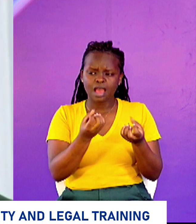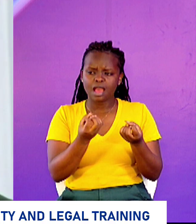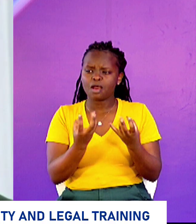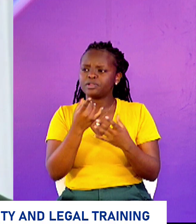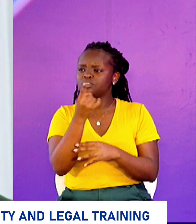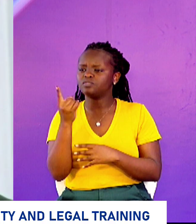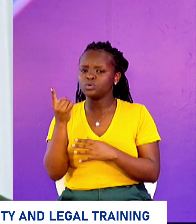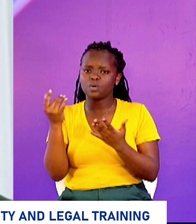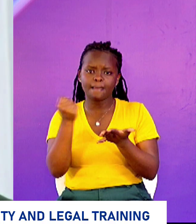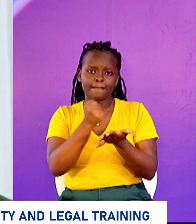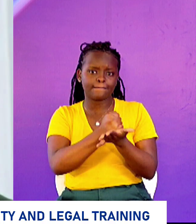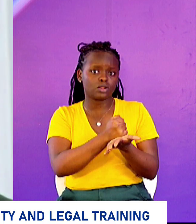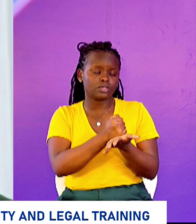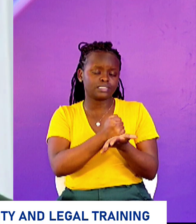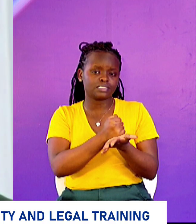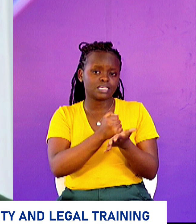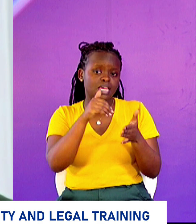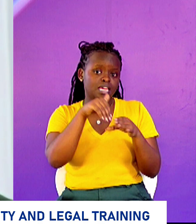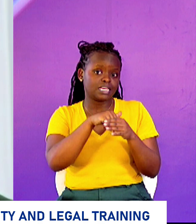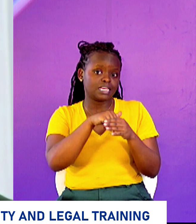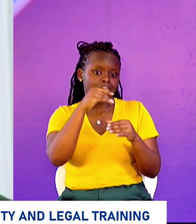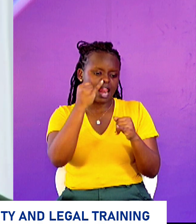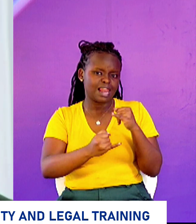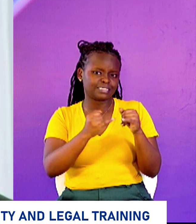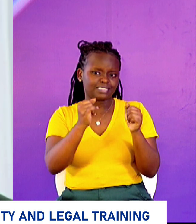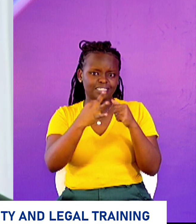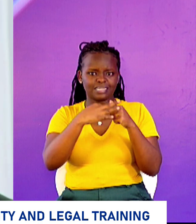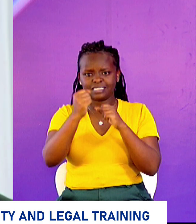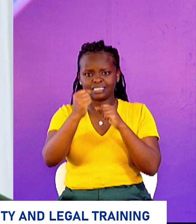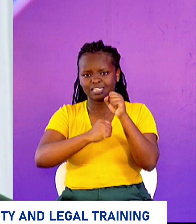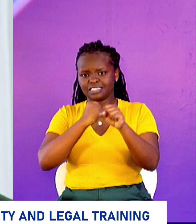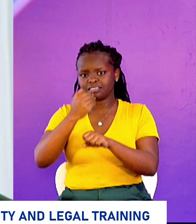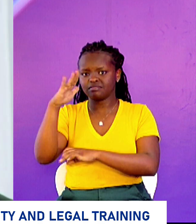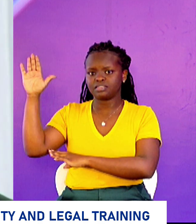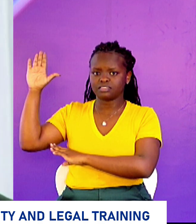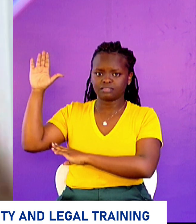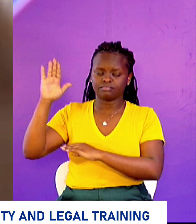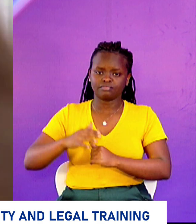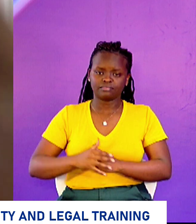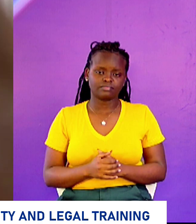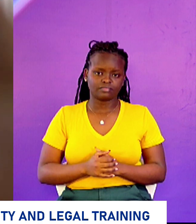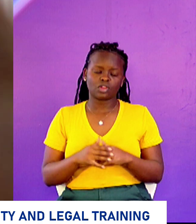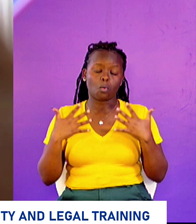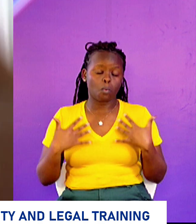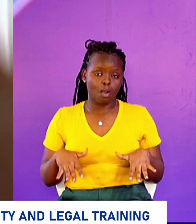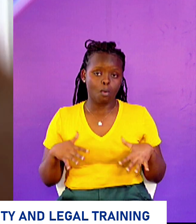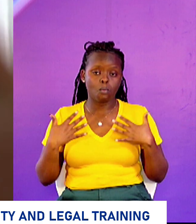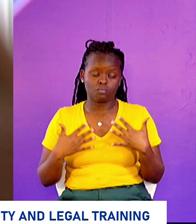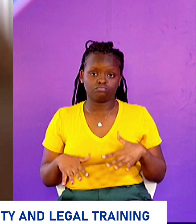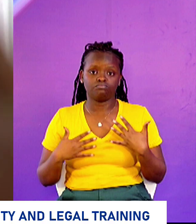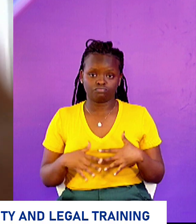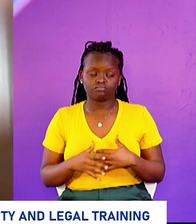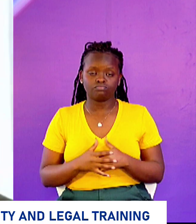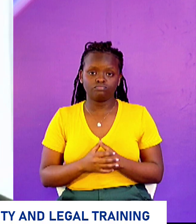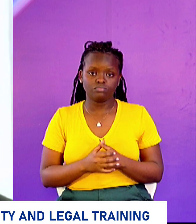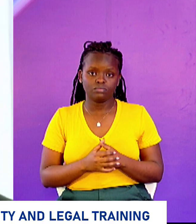employed within the last 8 years? Just raise your hand, you don't have to stand. Wow. So